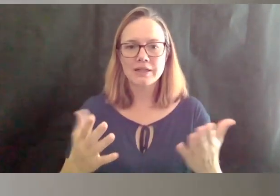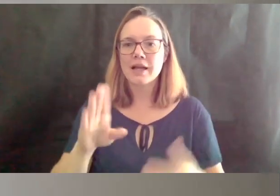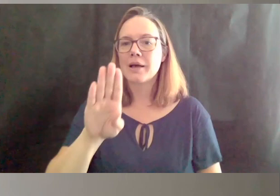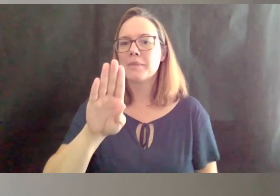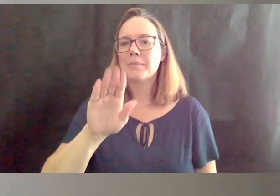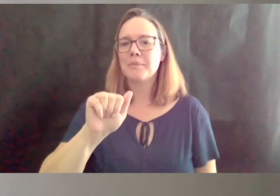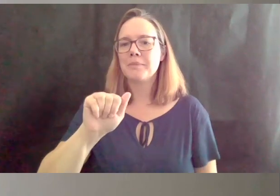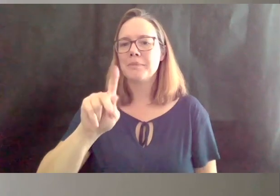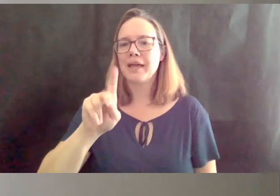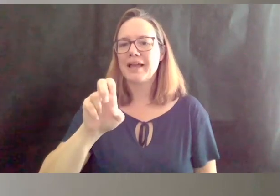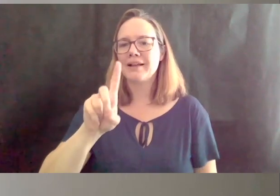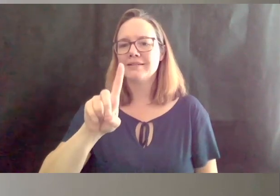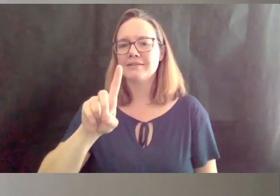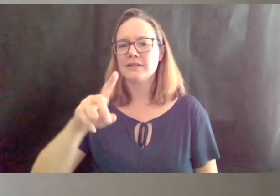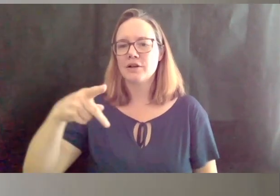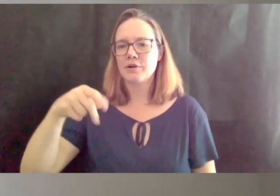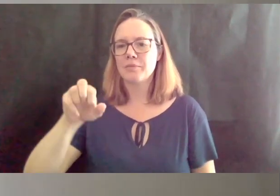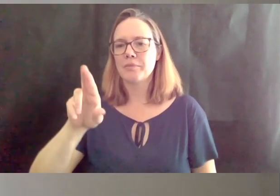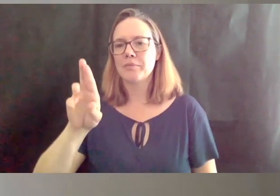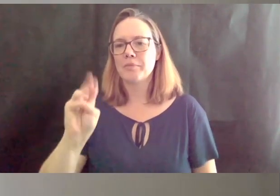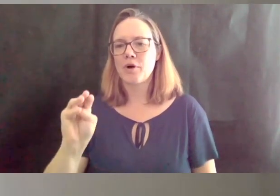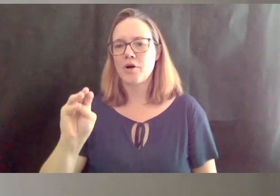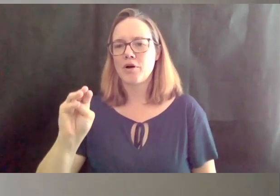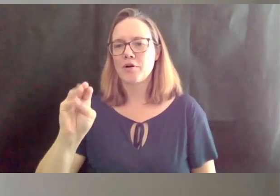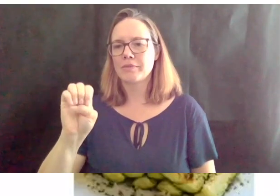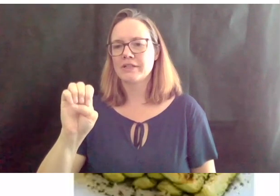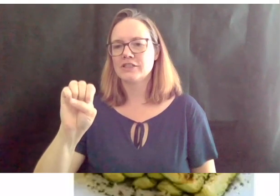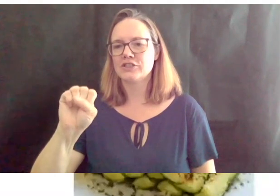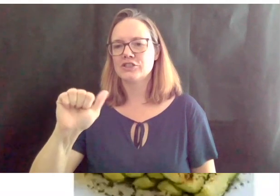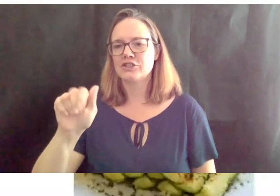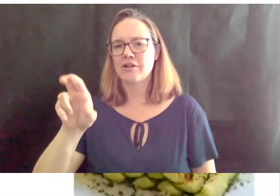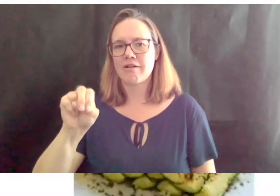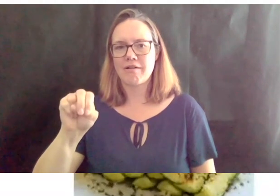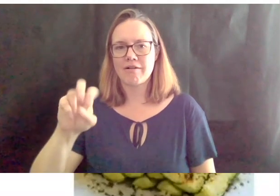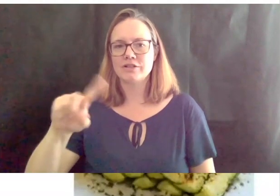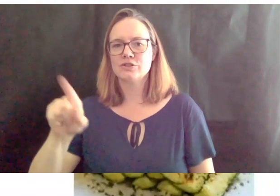Parmesan zucchini, and we'll get right into it.